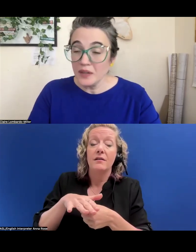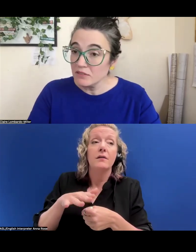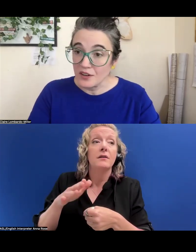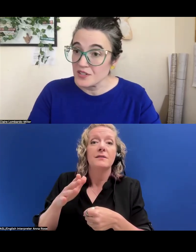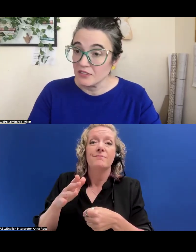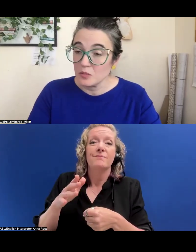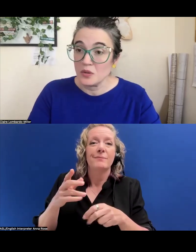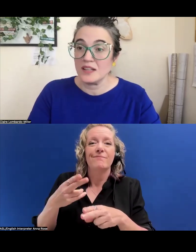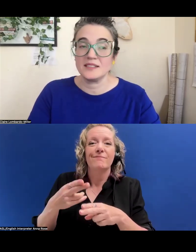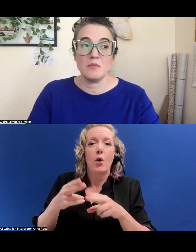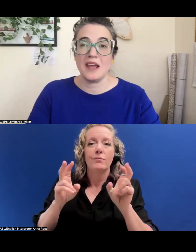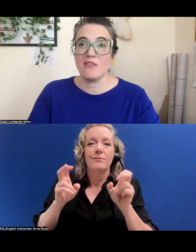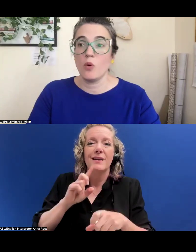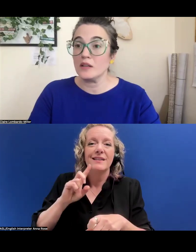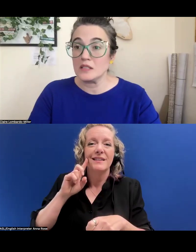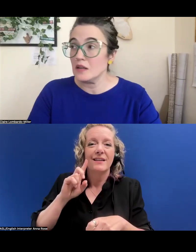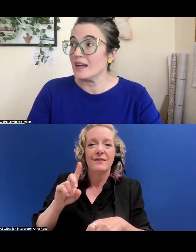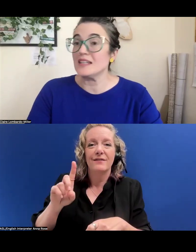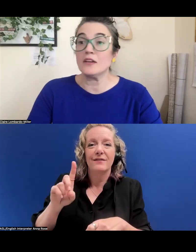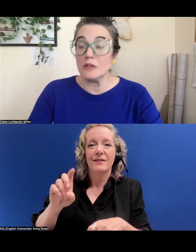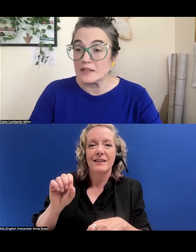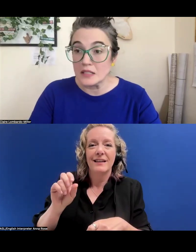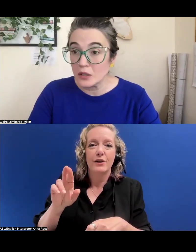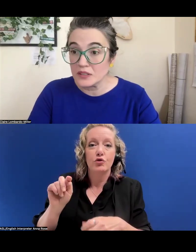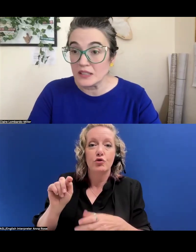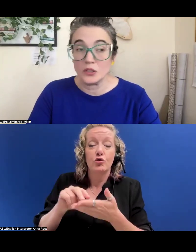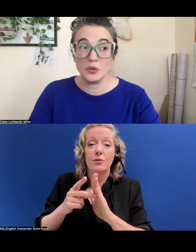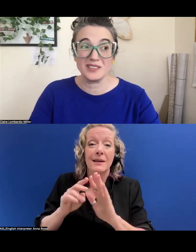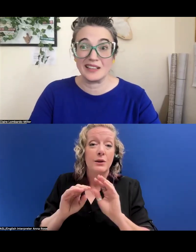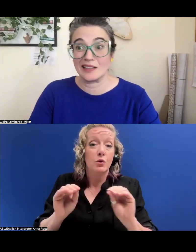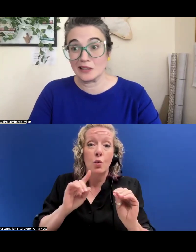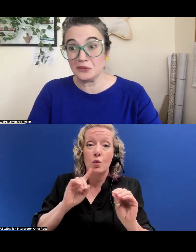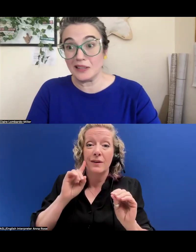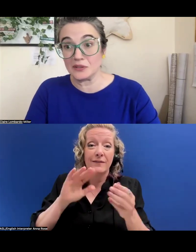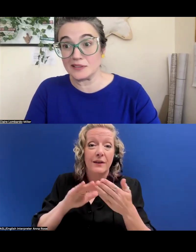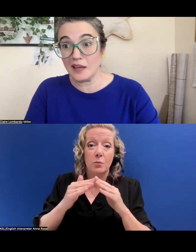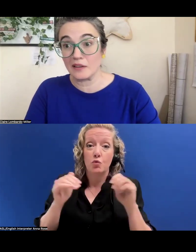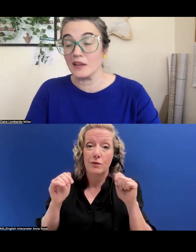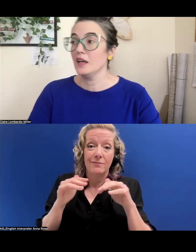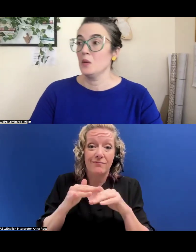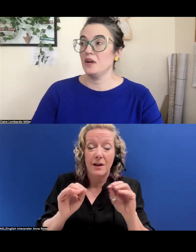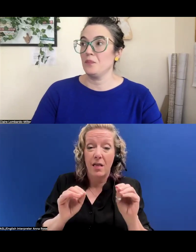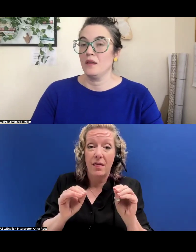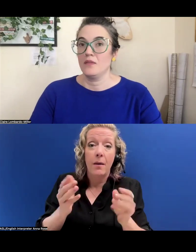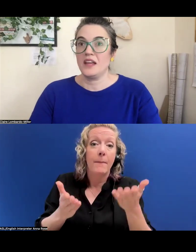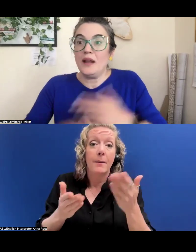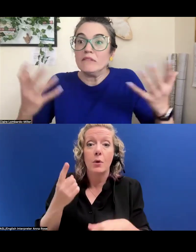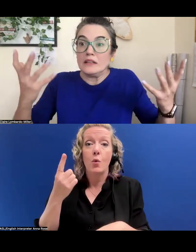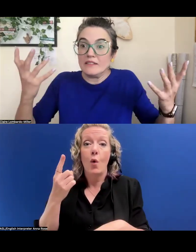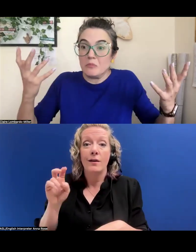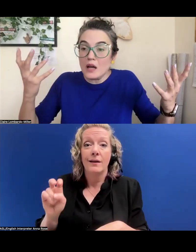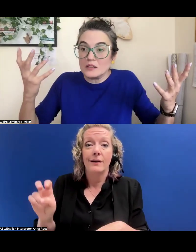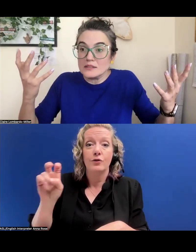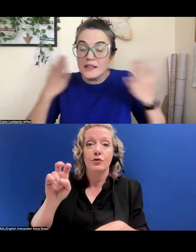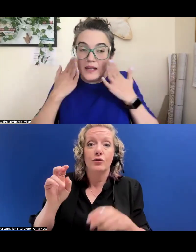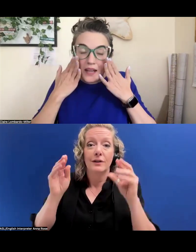don't have large deaf communities. They may have one itinerant TOD who is like kind of a lousy signer, but they don't have any